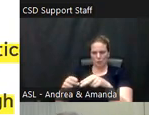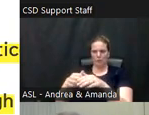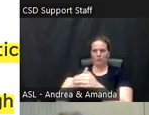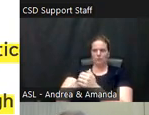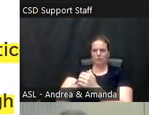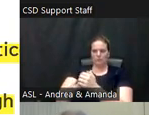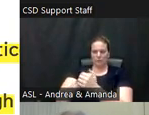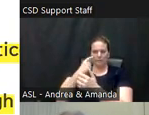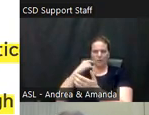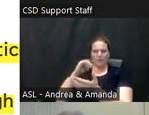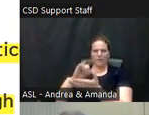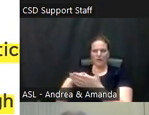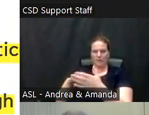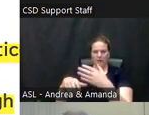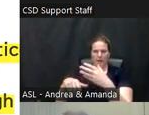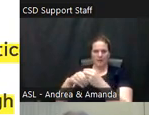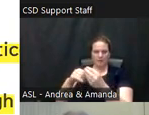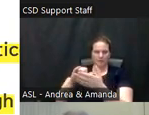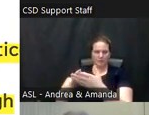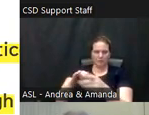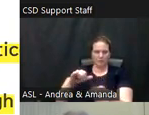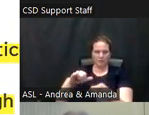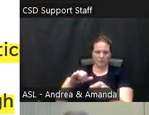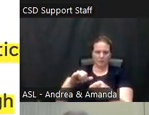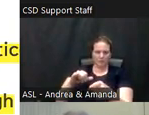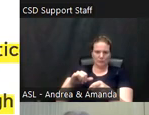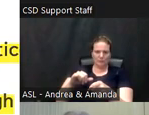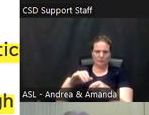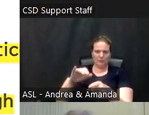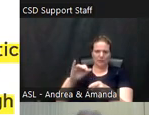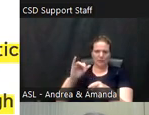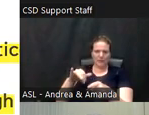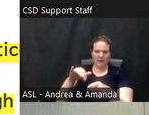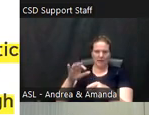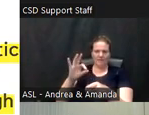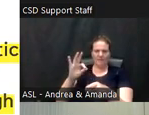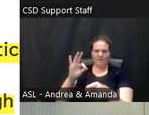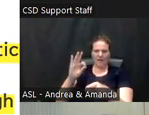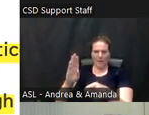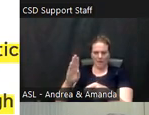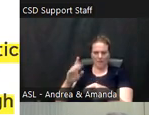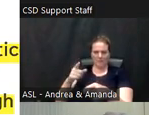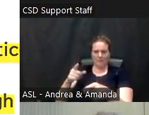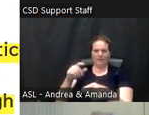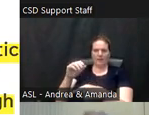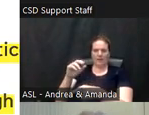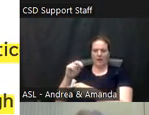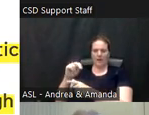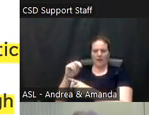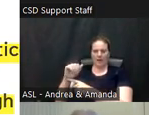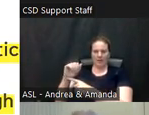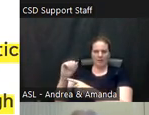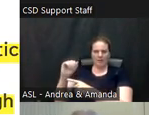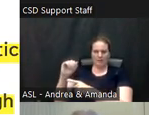meeting. Subsequently, it was added to with Eileen Luna Firebaugh, as well as the NAACP and a couple others. But